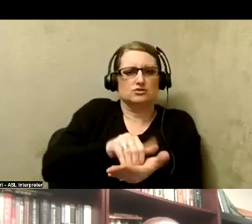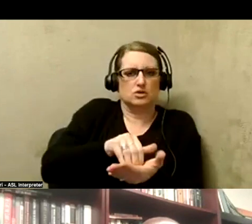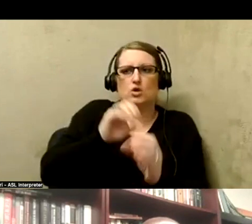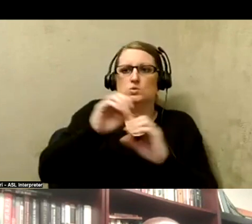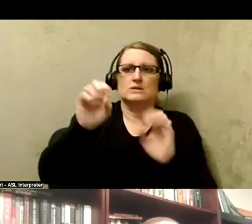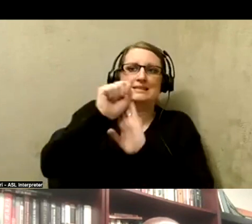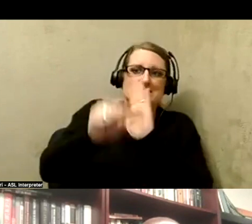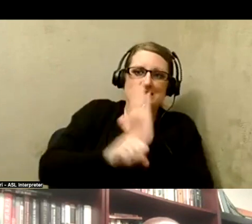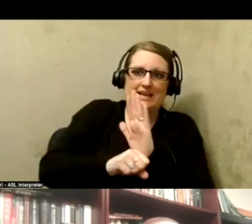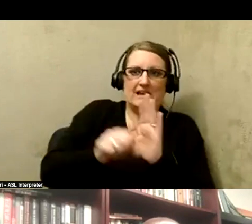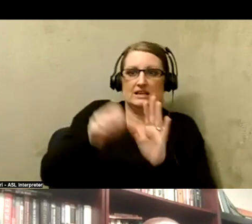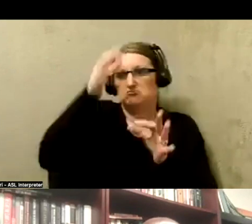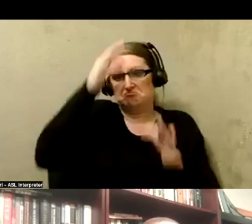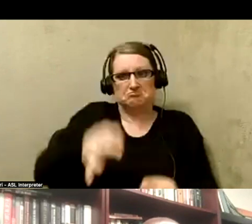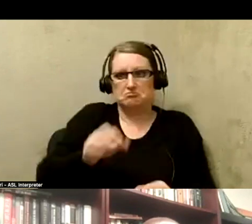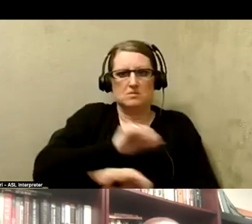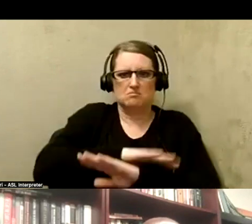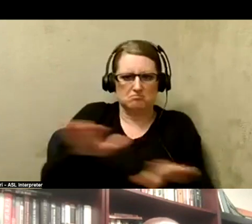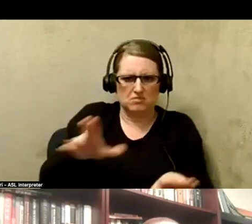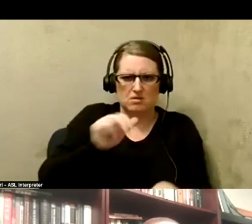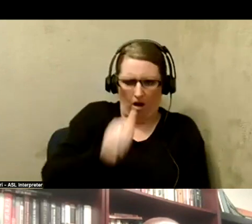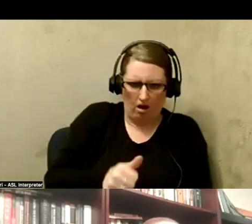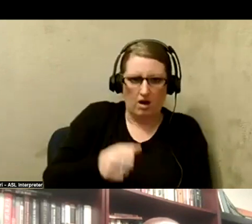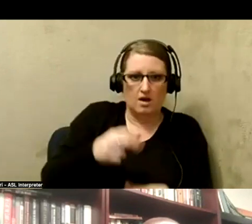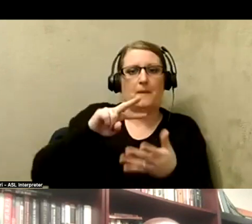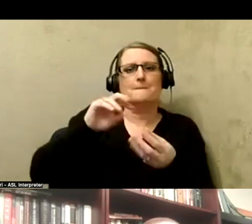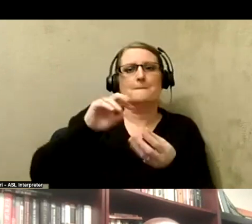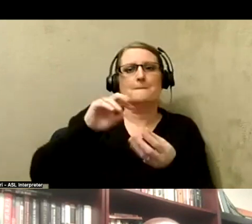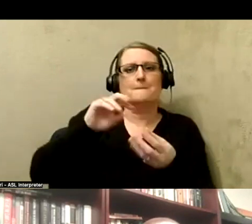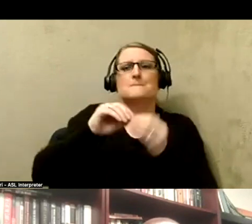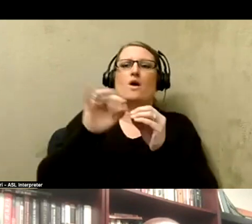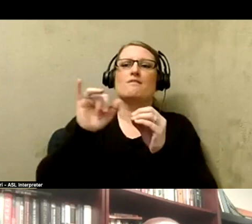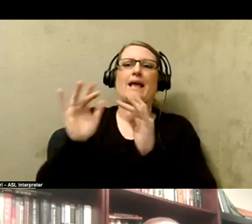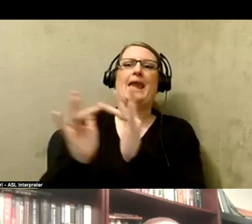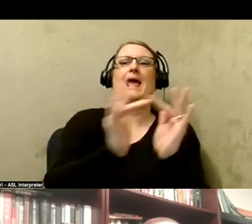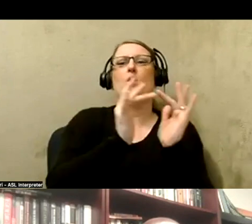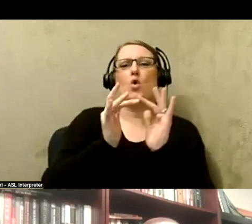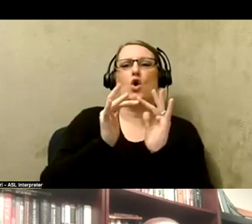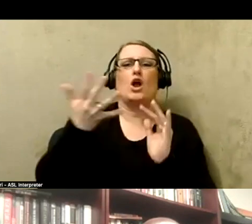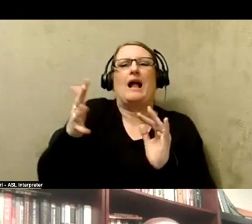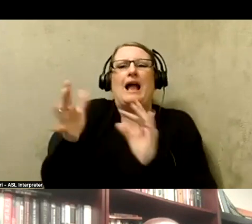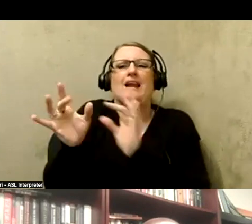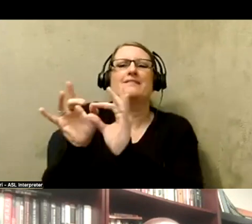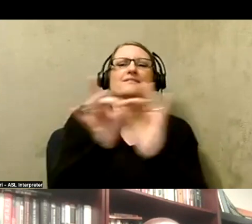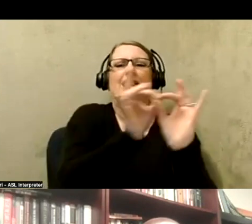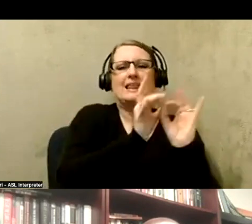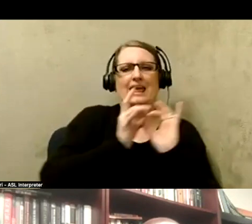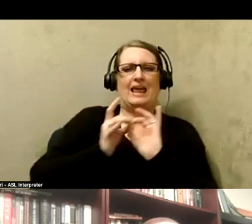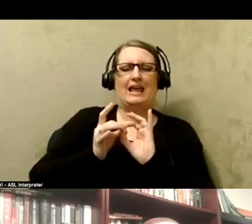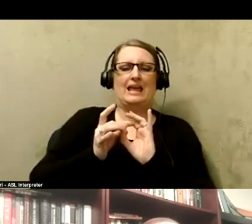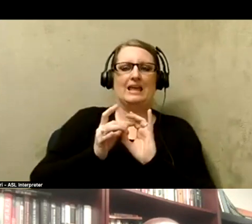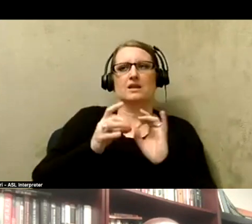is determining these things, but rather a kind of network of loosely affiliated